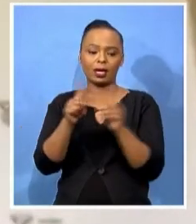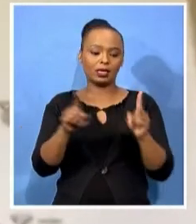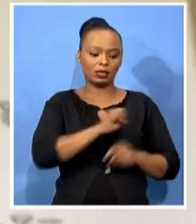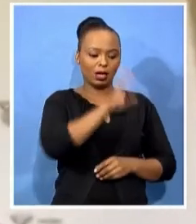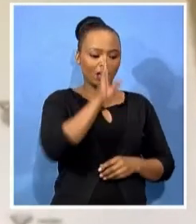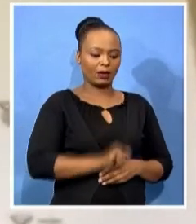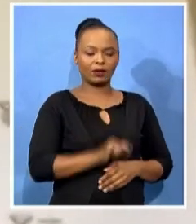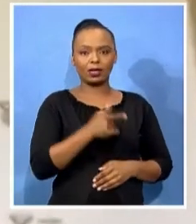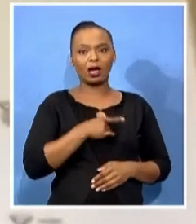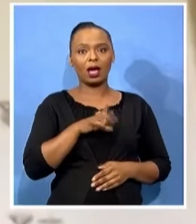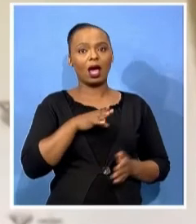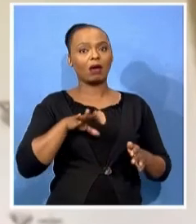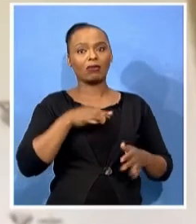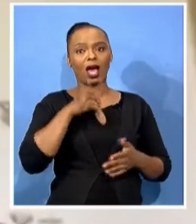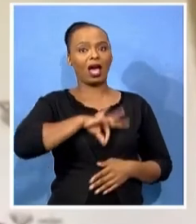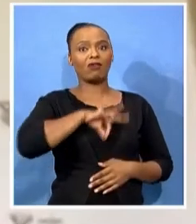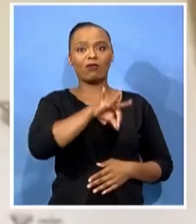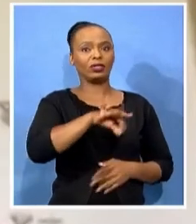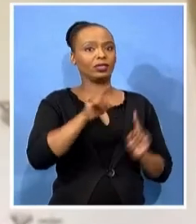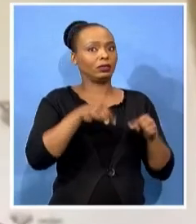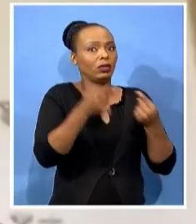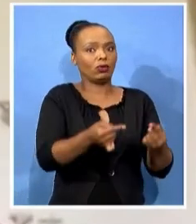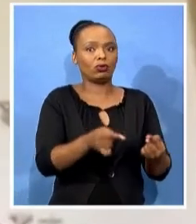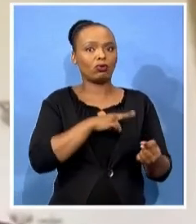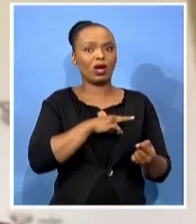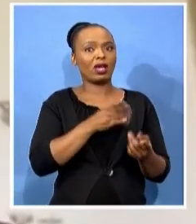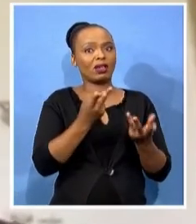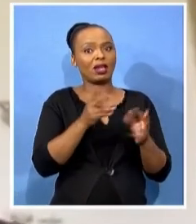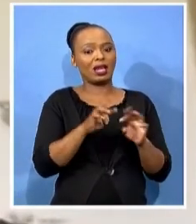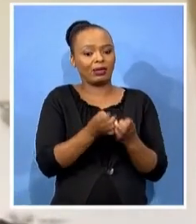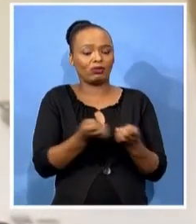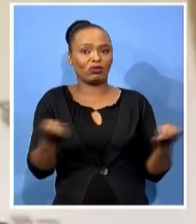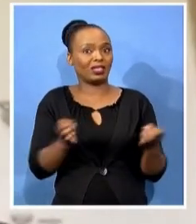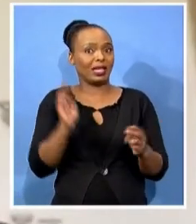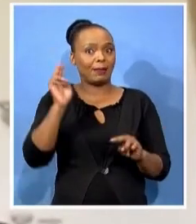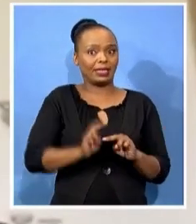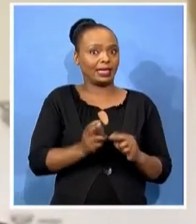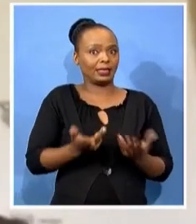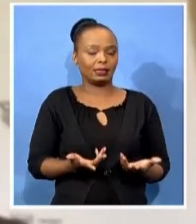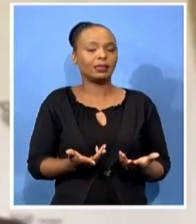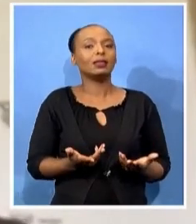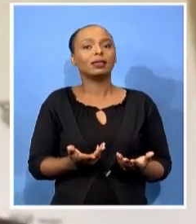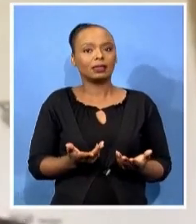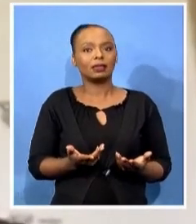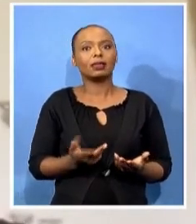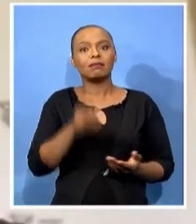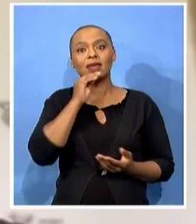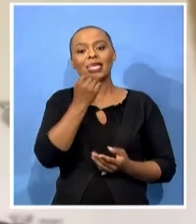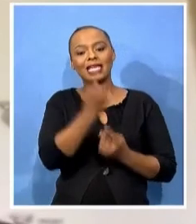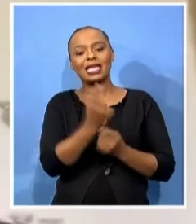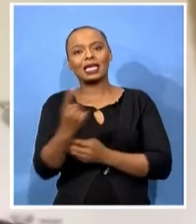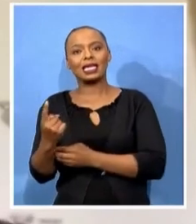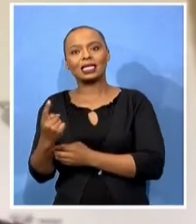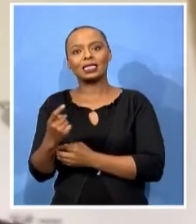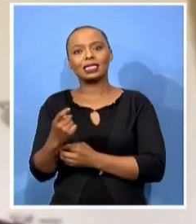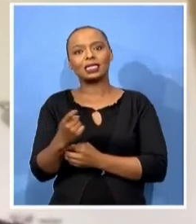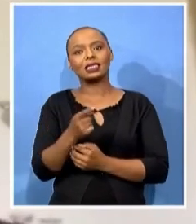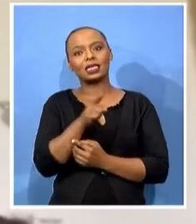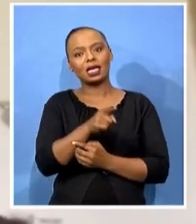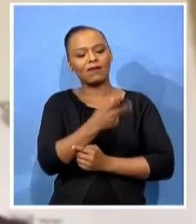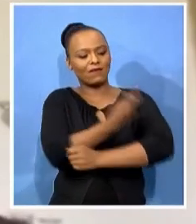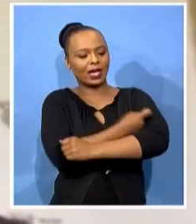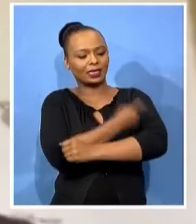actually purchased literally each one of the several vaccine candidates long before even the results came